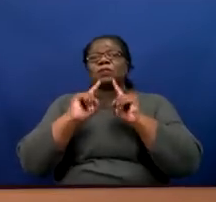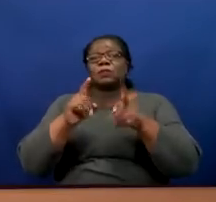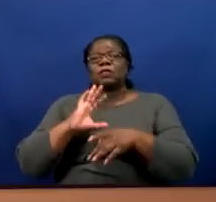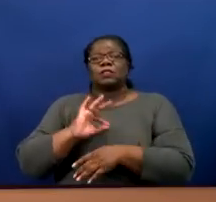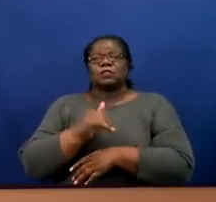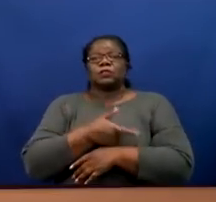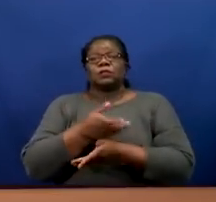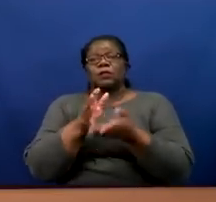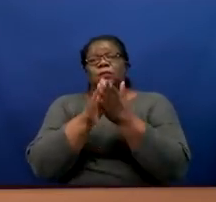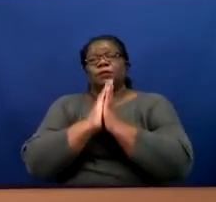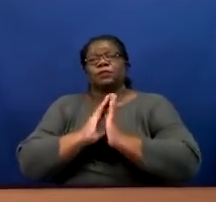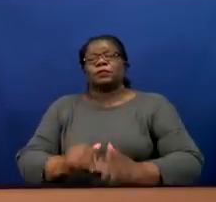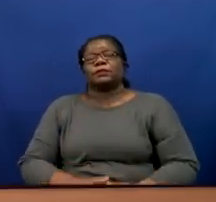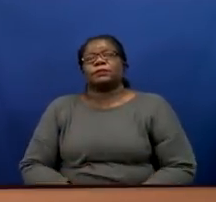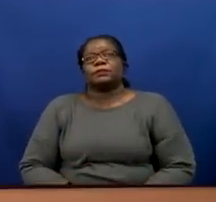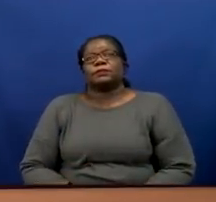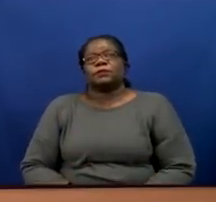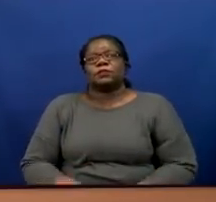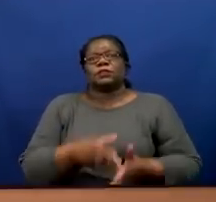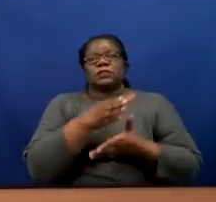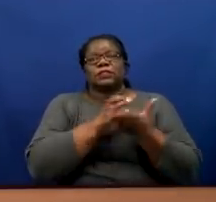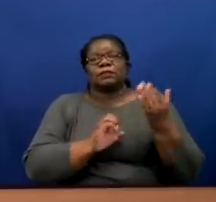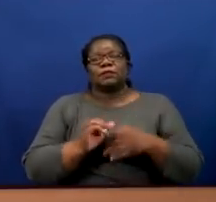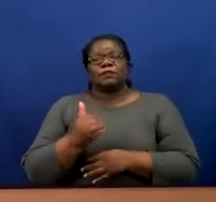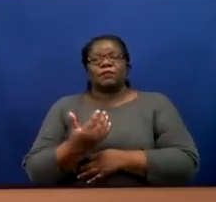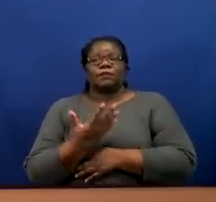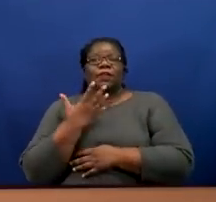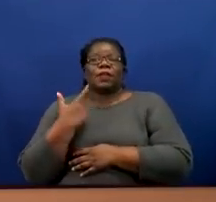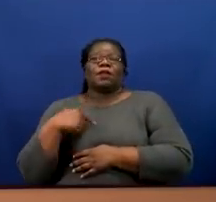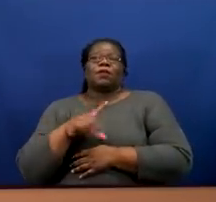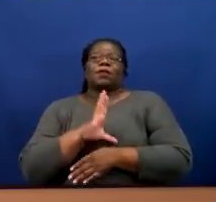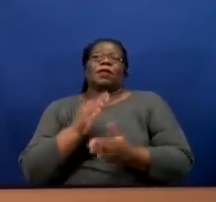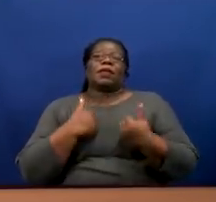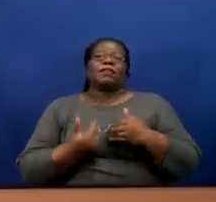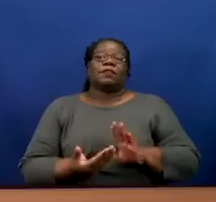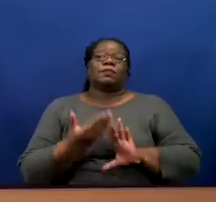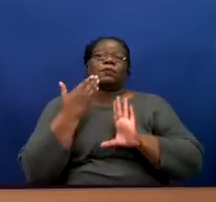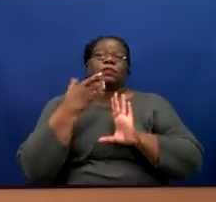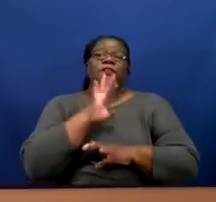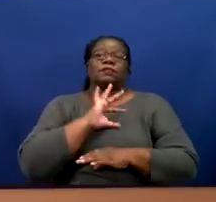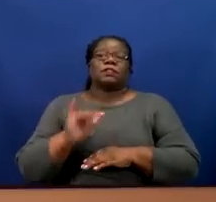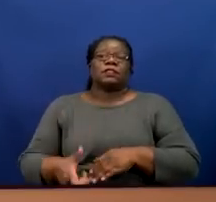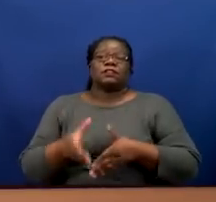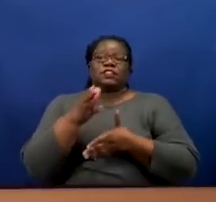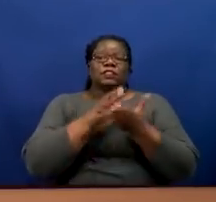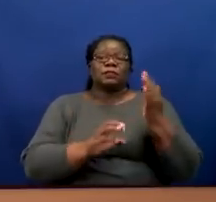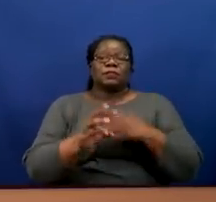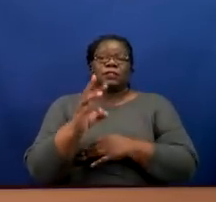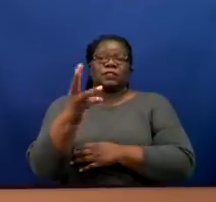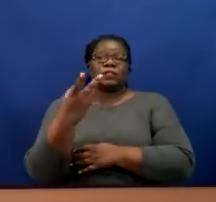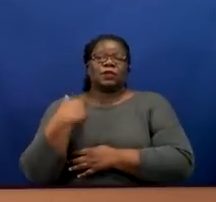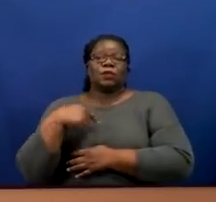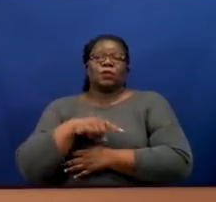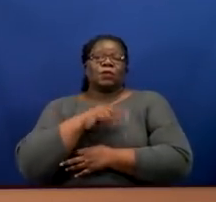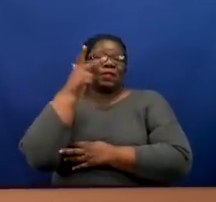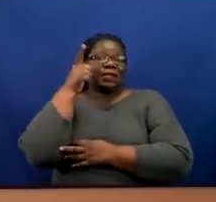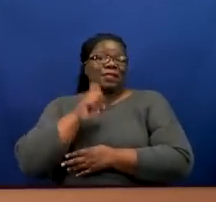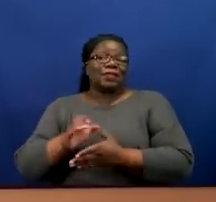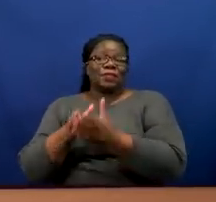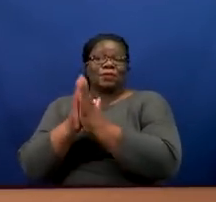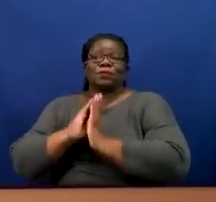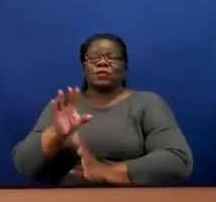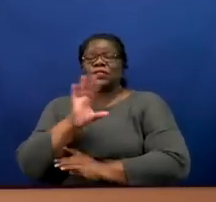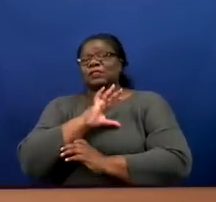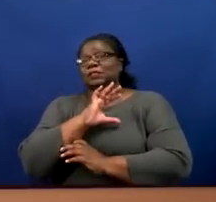God. And so in chapter 5, we get the presence of the Lord. In chapter 6, we hear the prayers of the Lord.